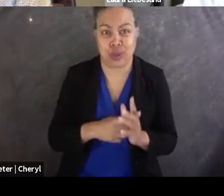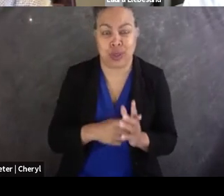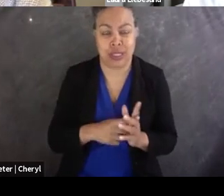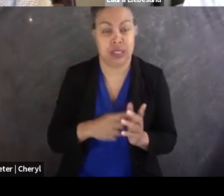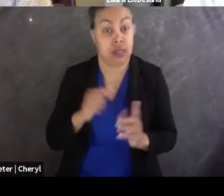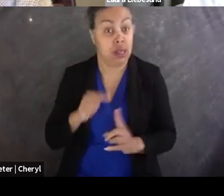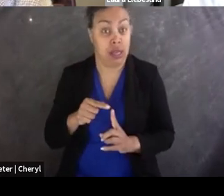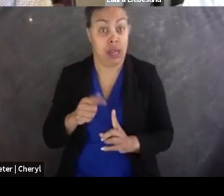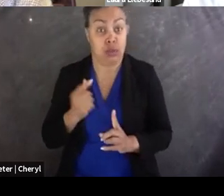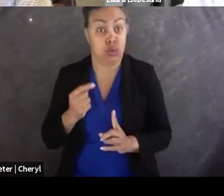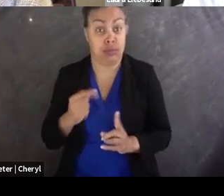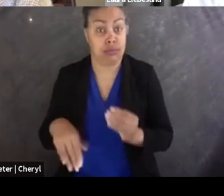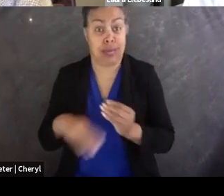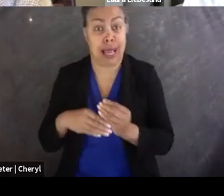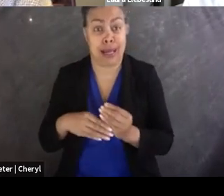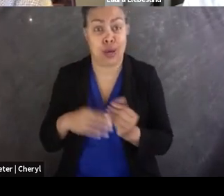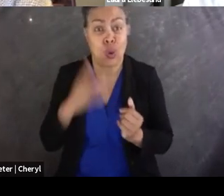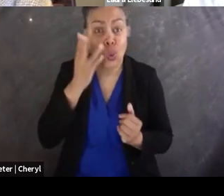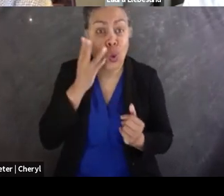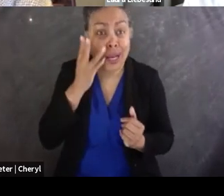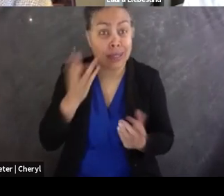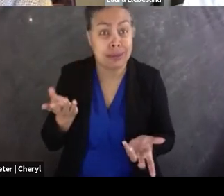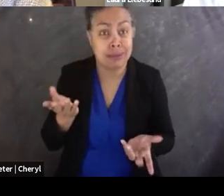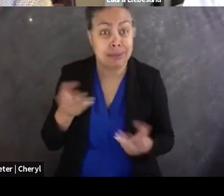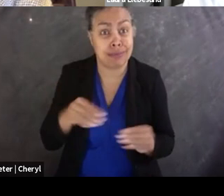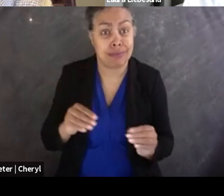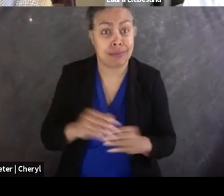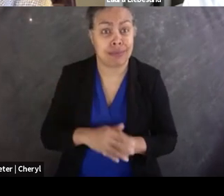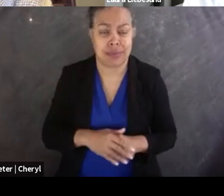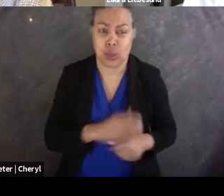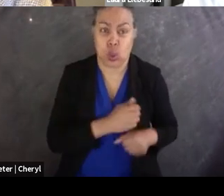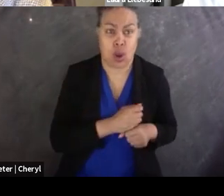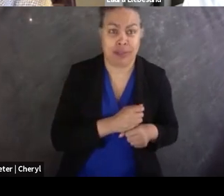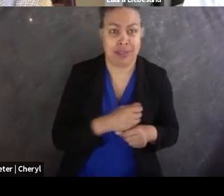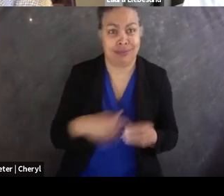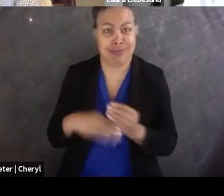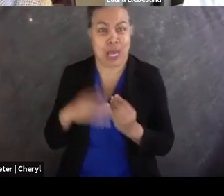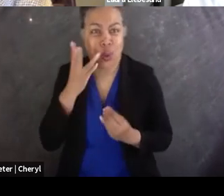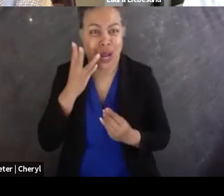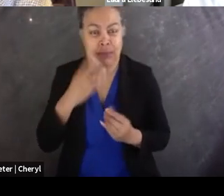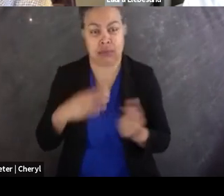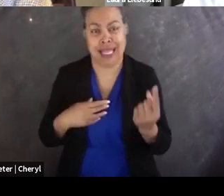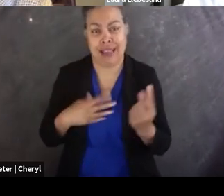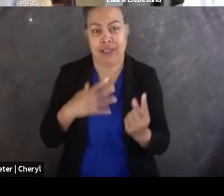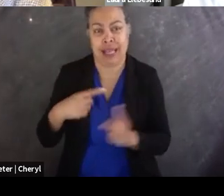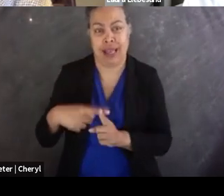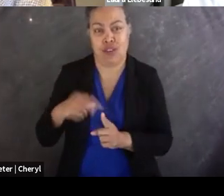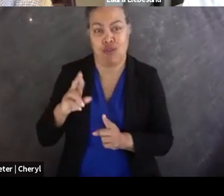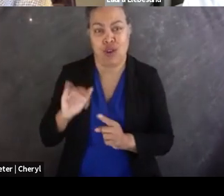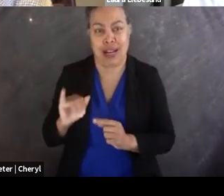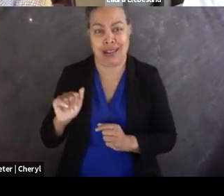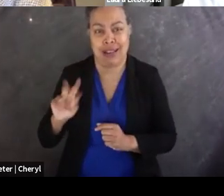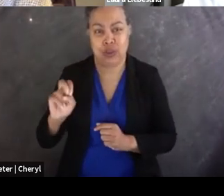to also become a wine bar in addition to being a coffee bar over at 11th and Rhode Island. And